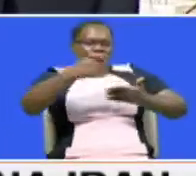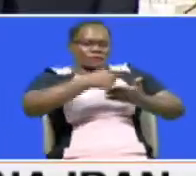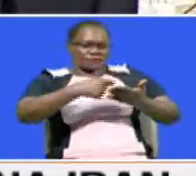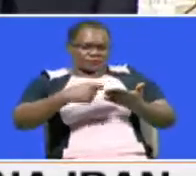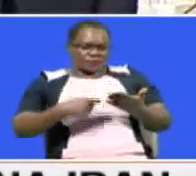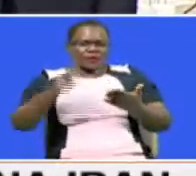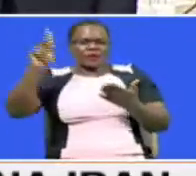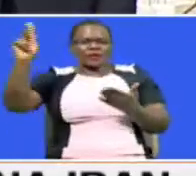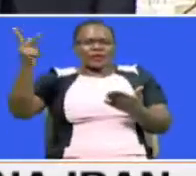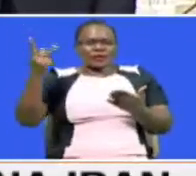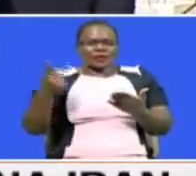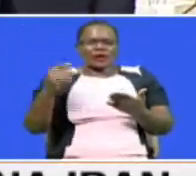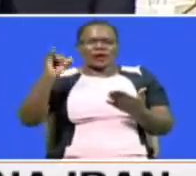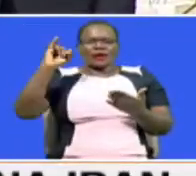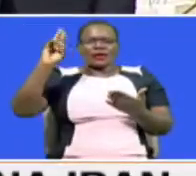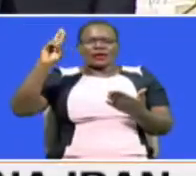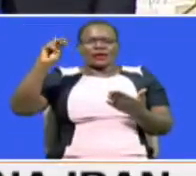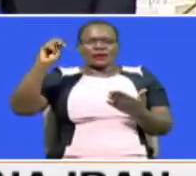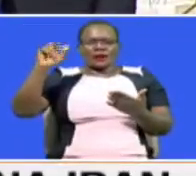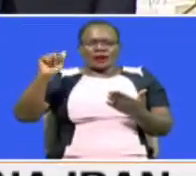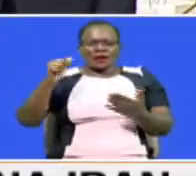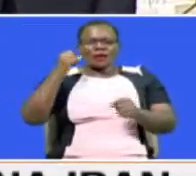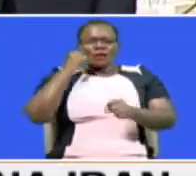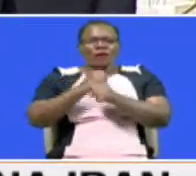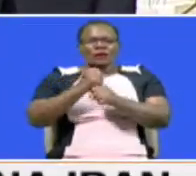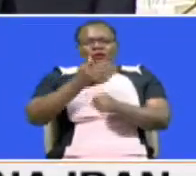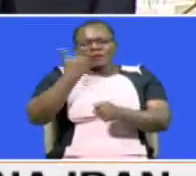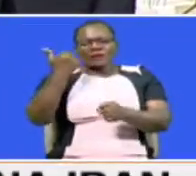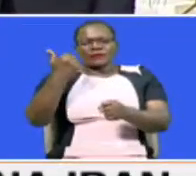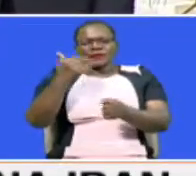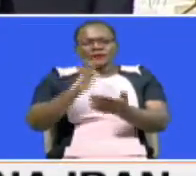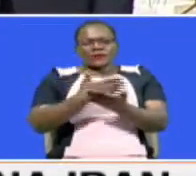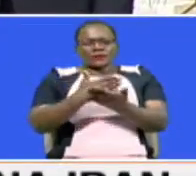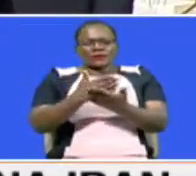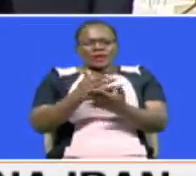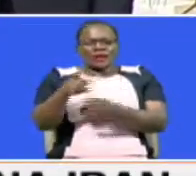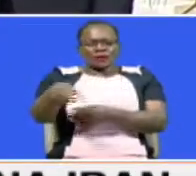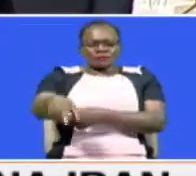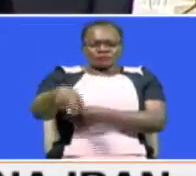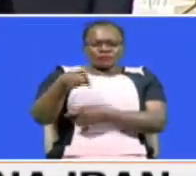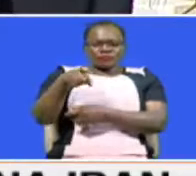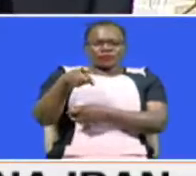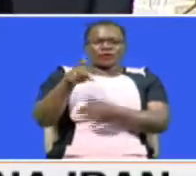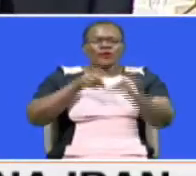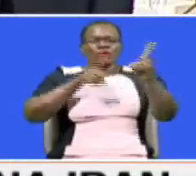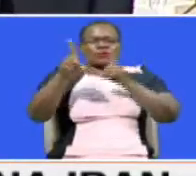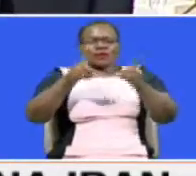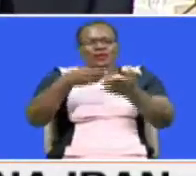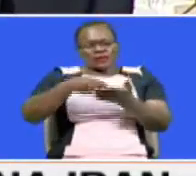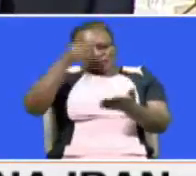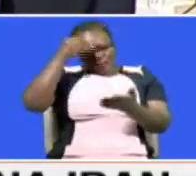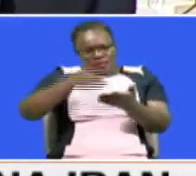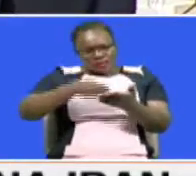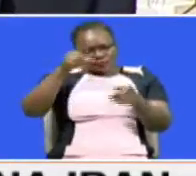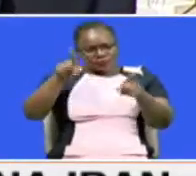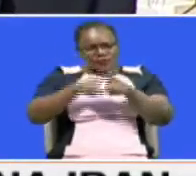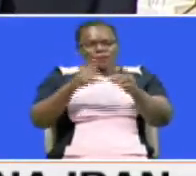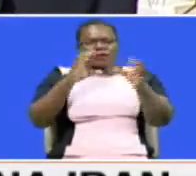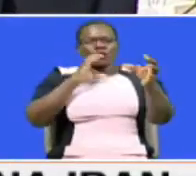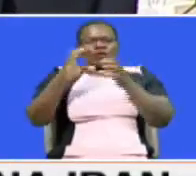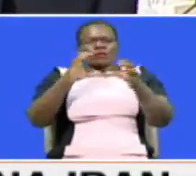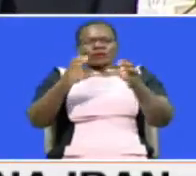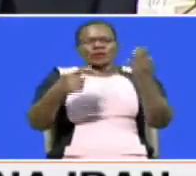saini, Kenya na Iran itashirikiana ili kuboresha sekta ya uvuvi, utalii, elimu na masuala ya mawasiliano